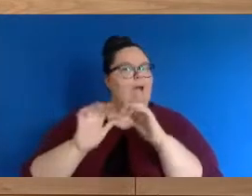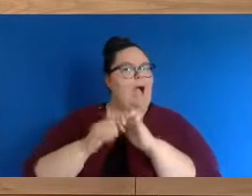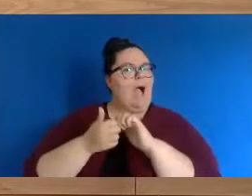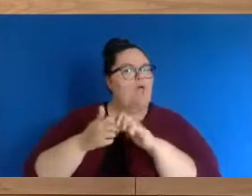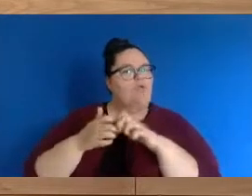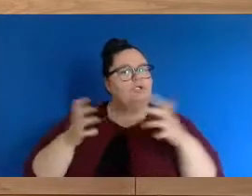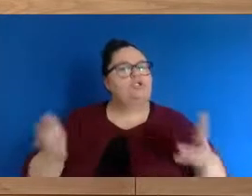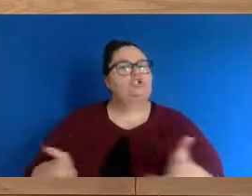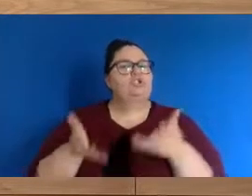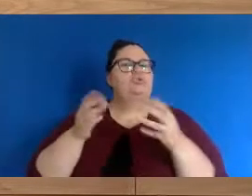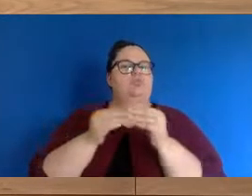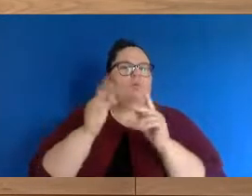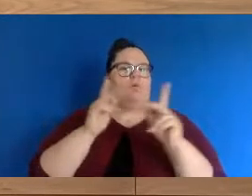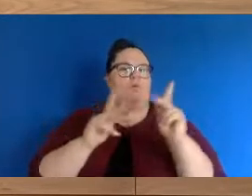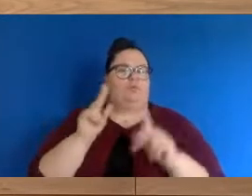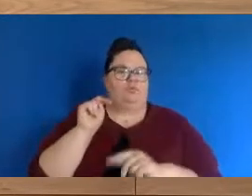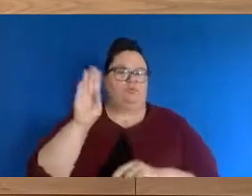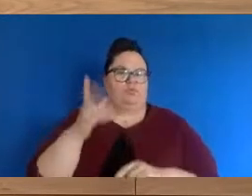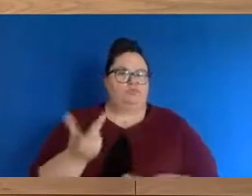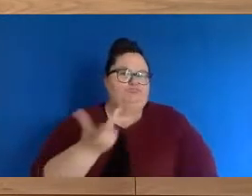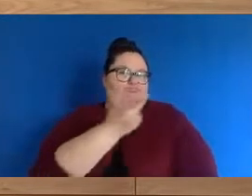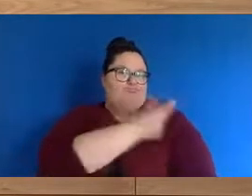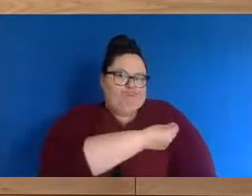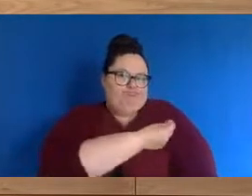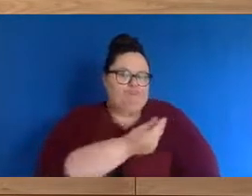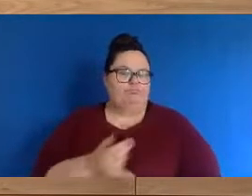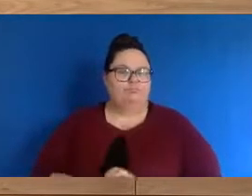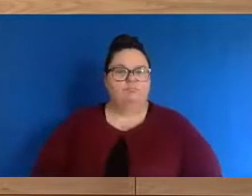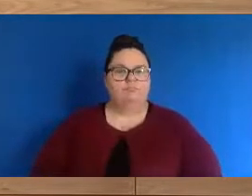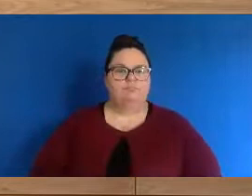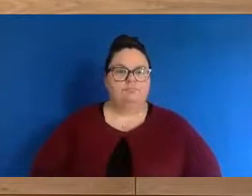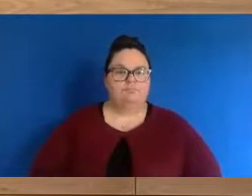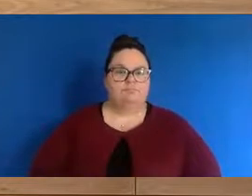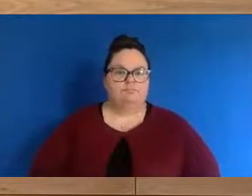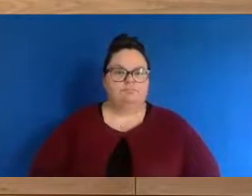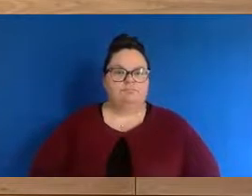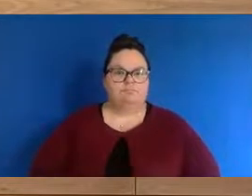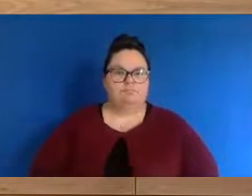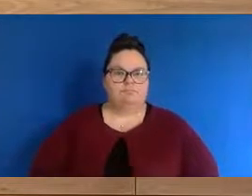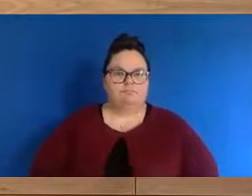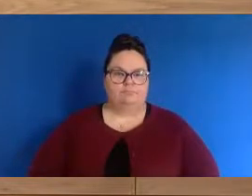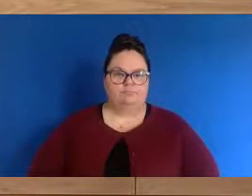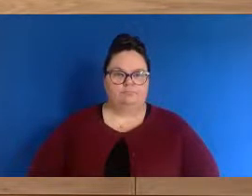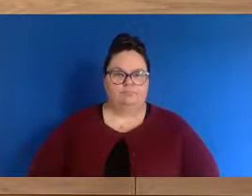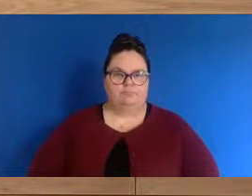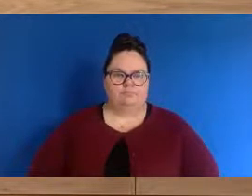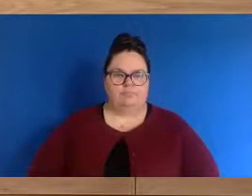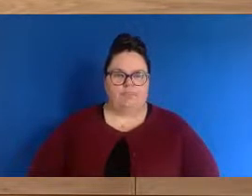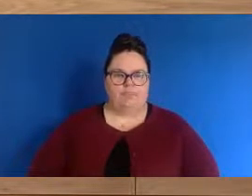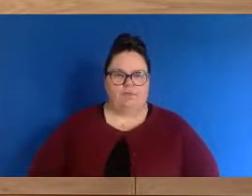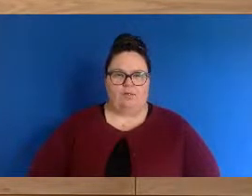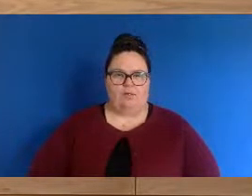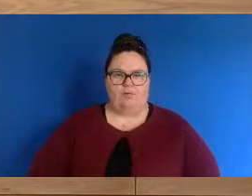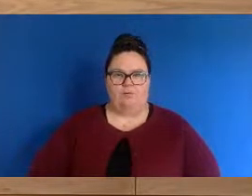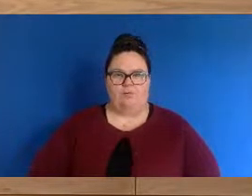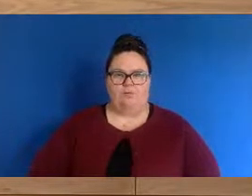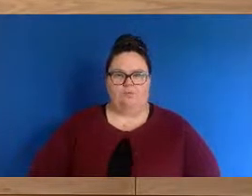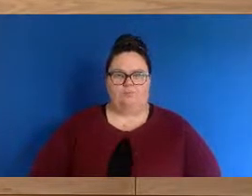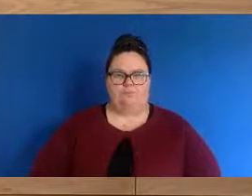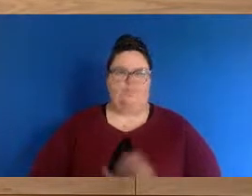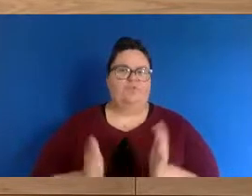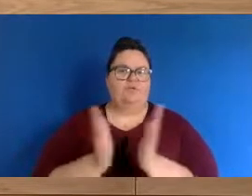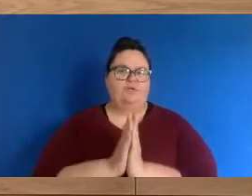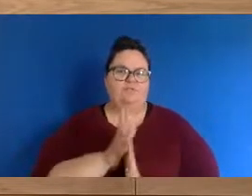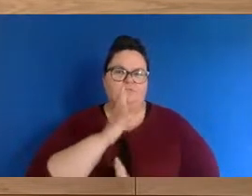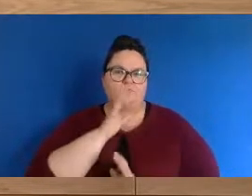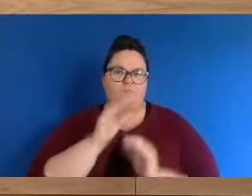more New Brunswickers to get vaccinated? Michel, could you please move closer to your